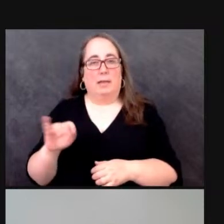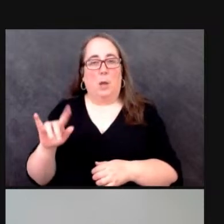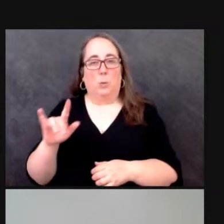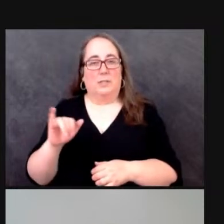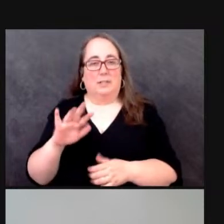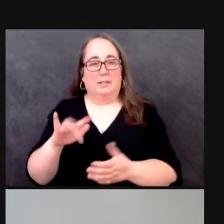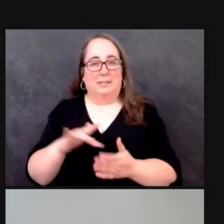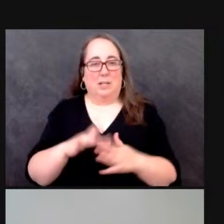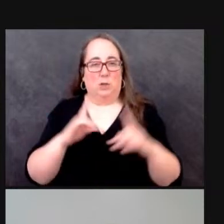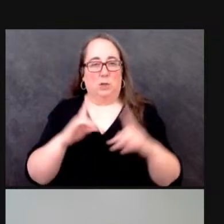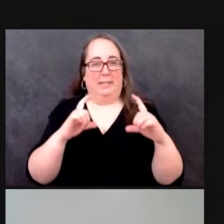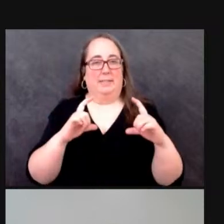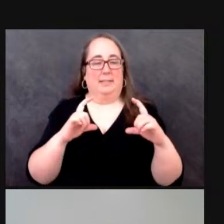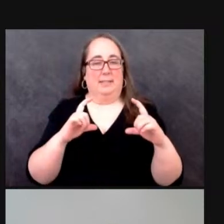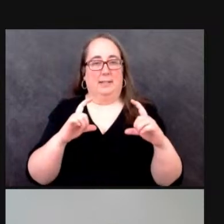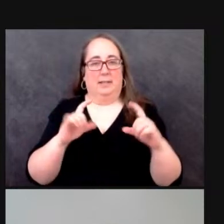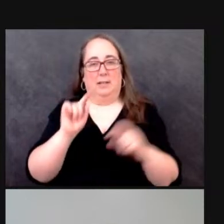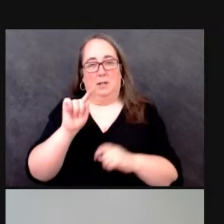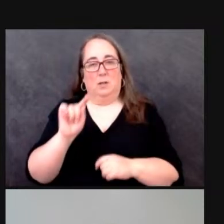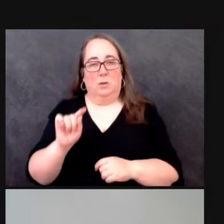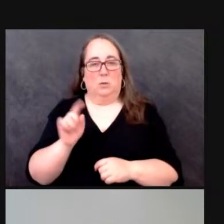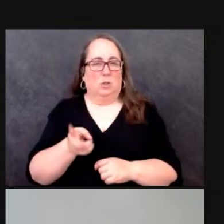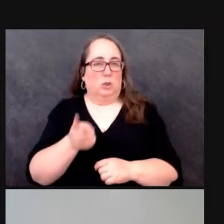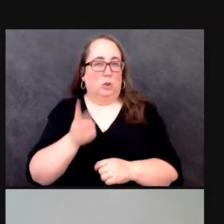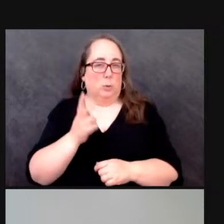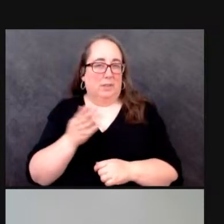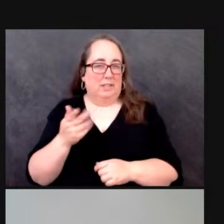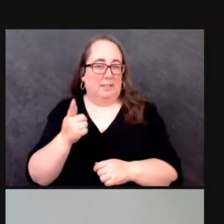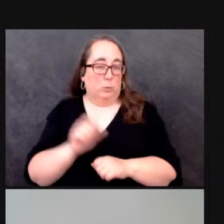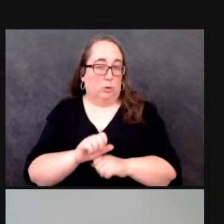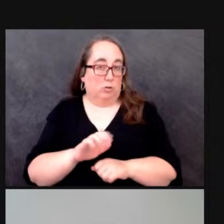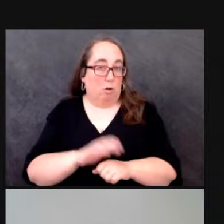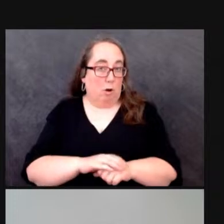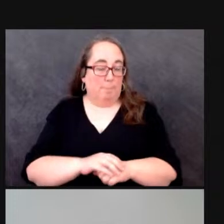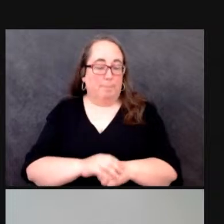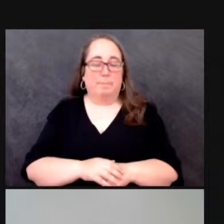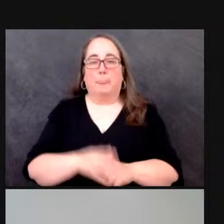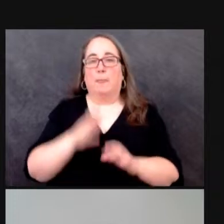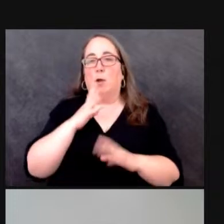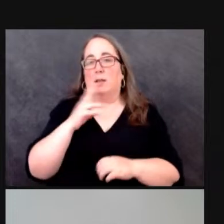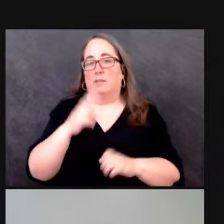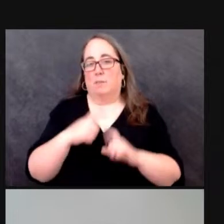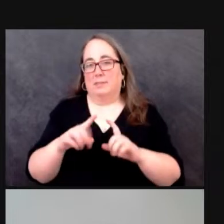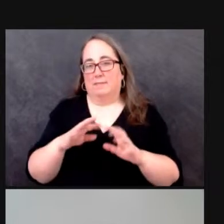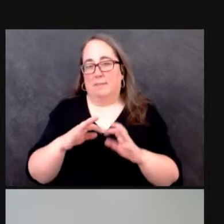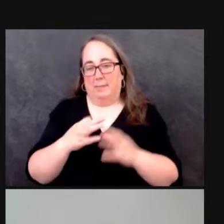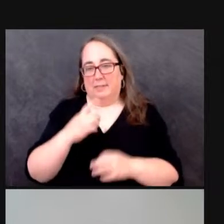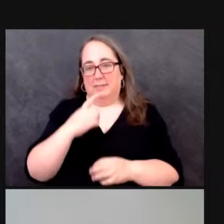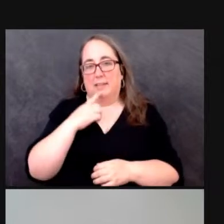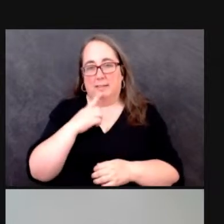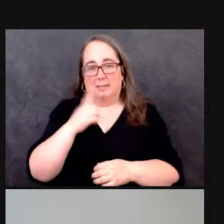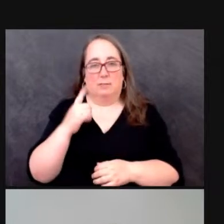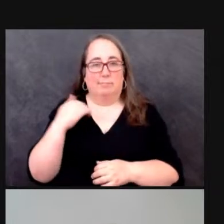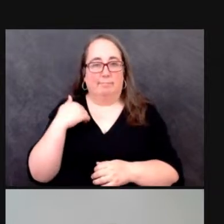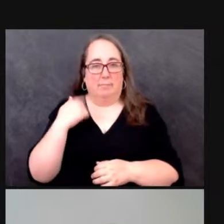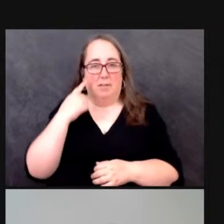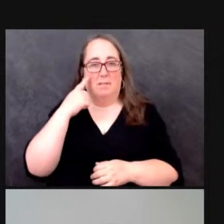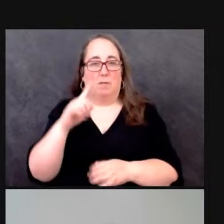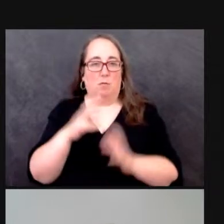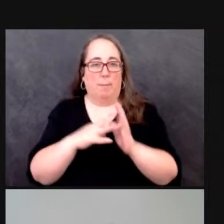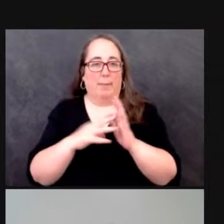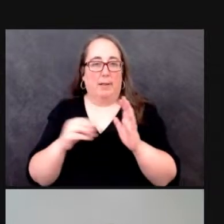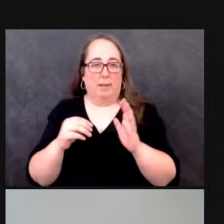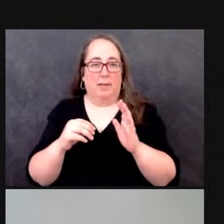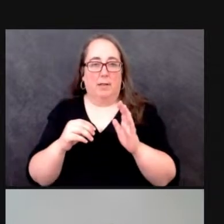may indicate that those are the 2 pieces he worked on. Oral history from his family also indicates that he was responsible for replicating the